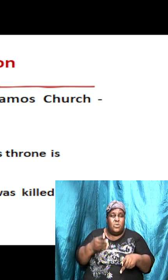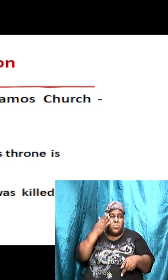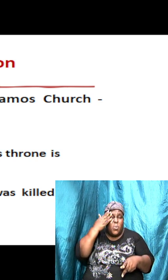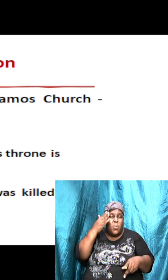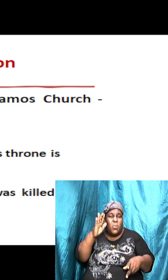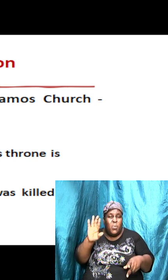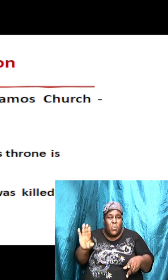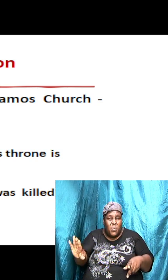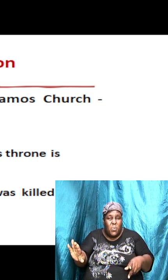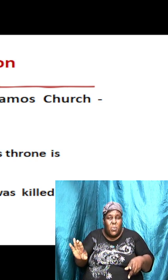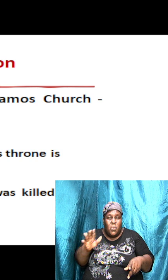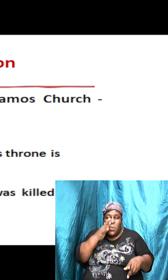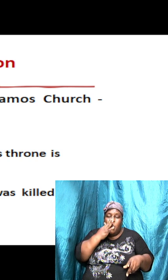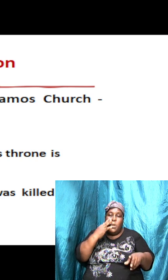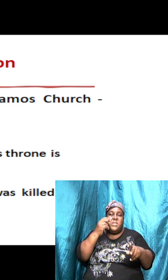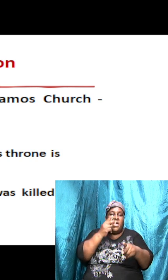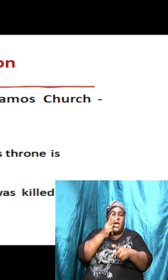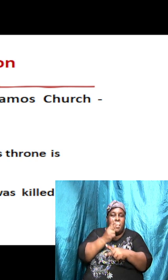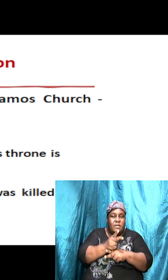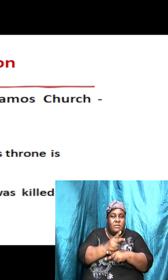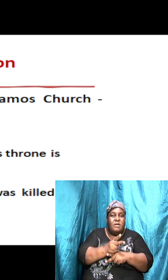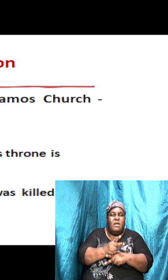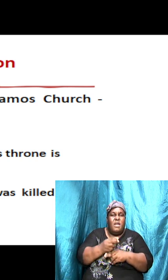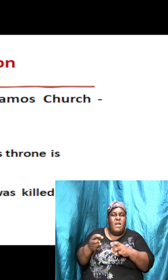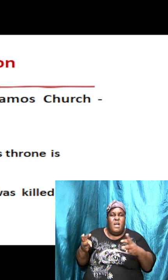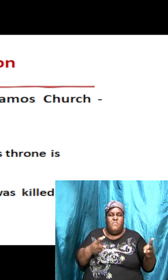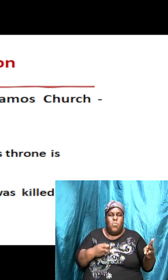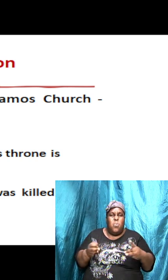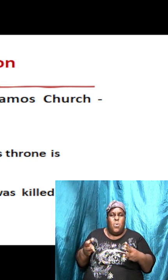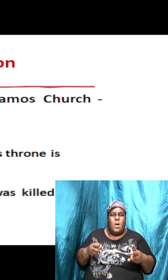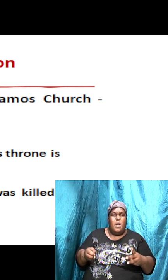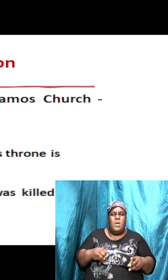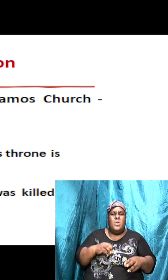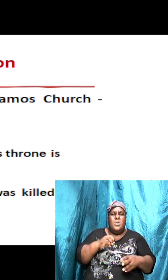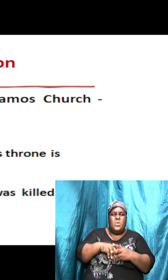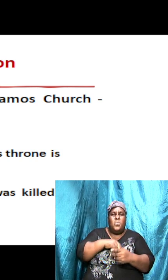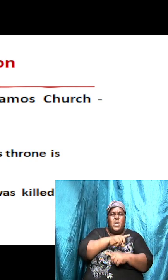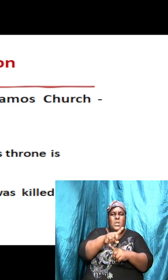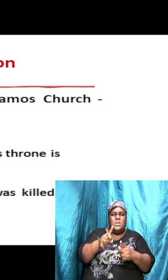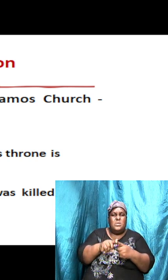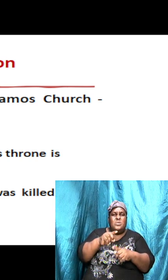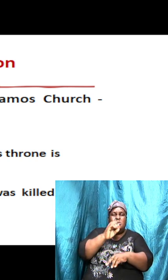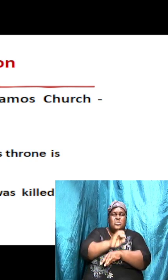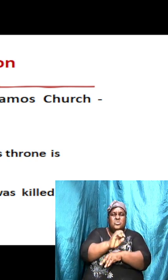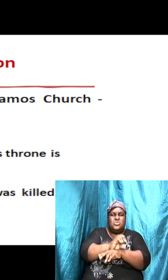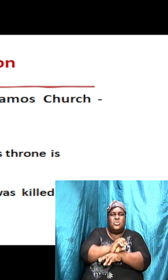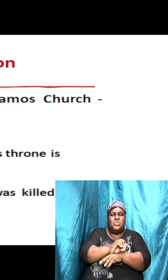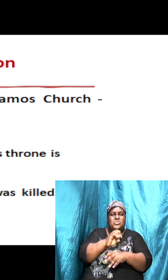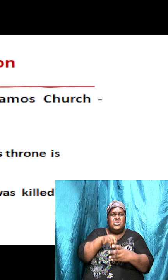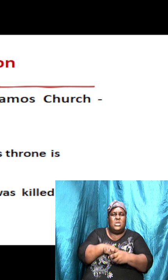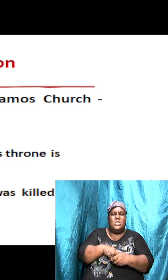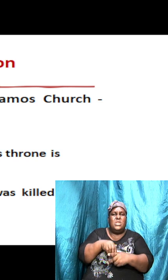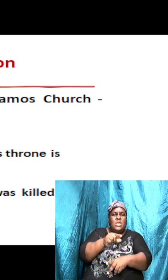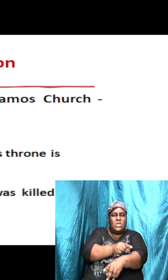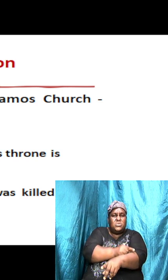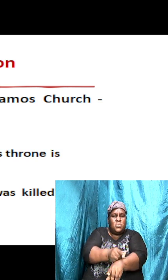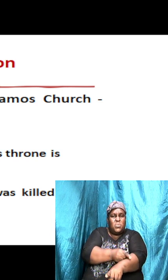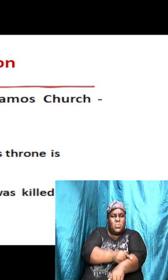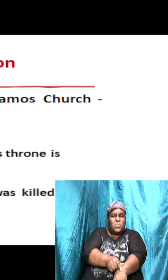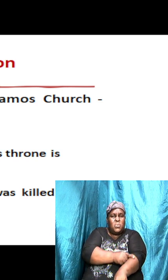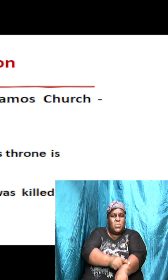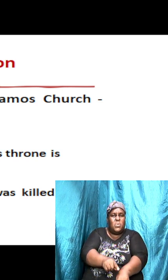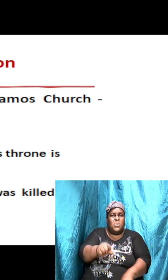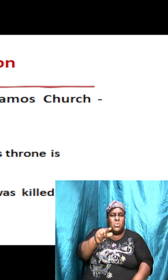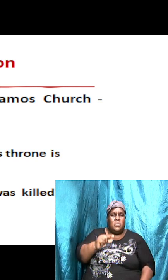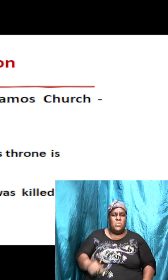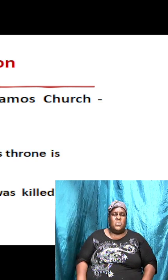a church is in the inner city. And, you know, Pastor King has gone down to Majestic Temple, right down